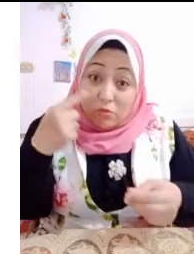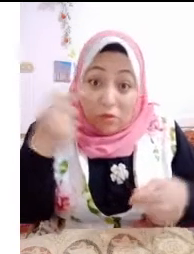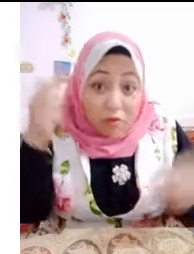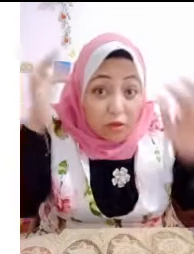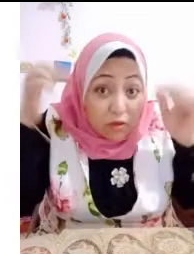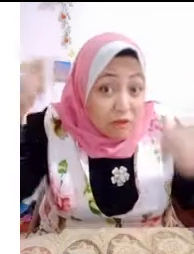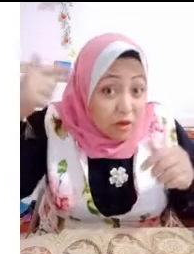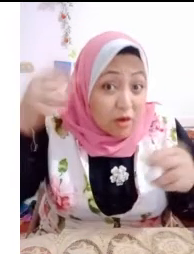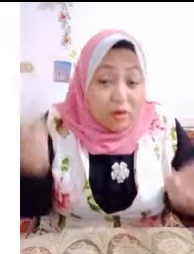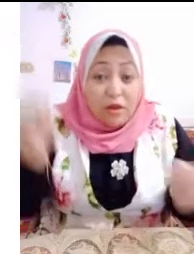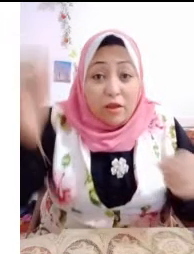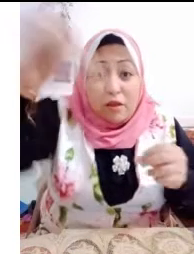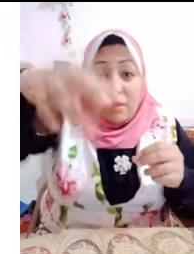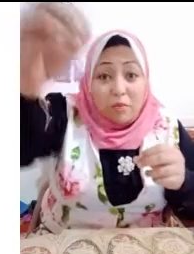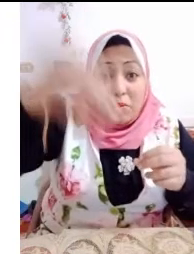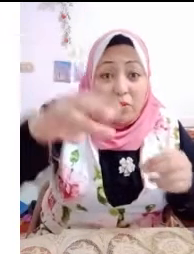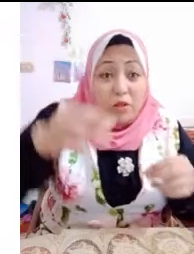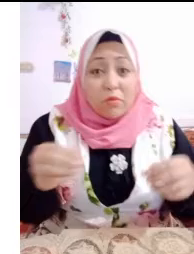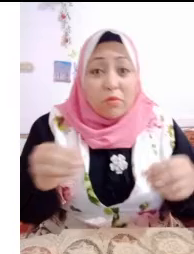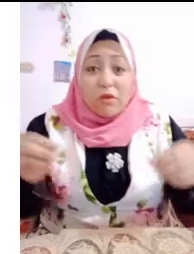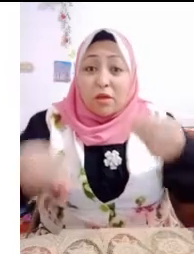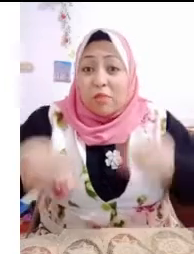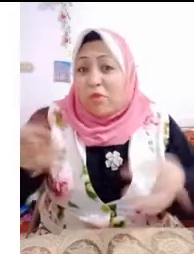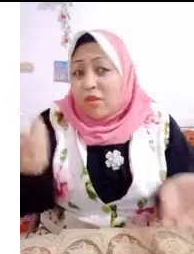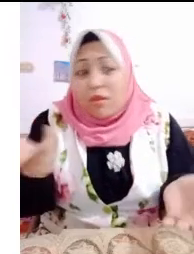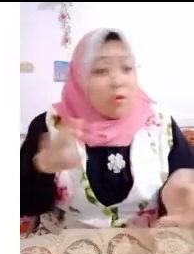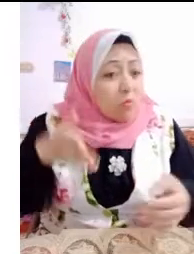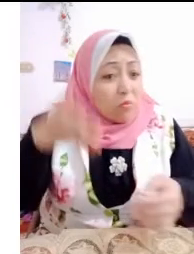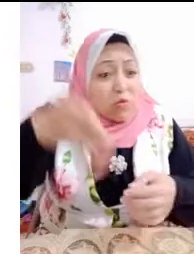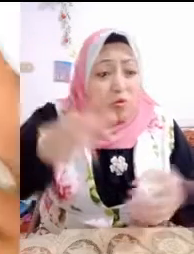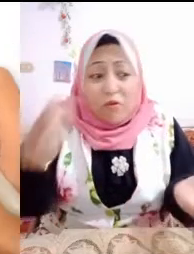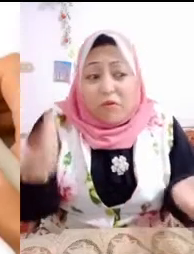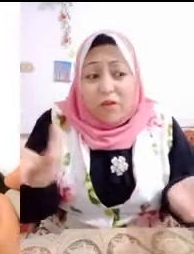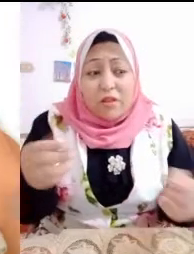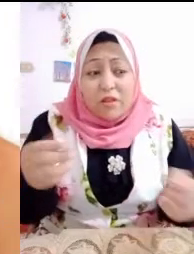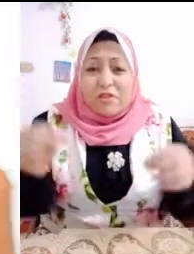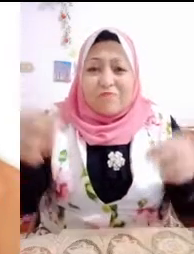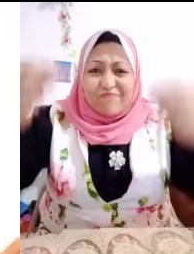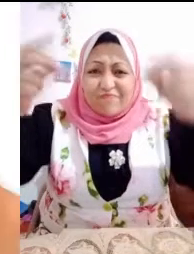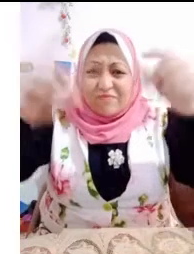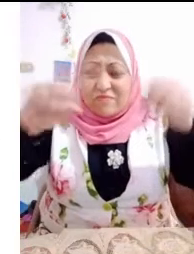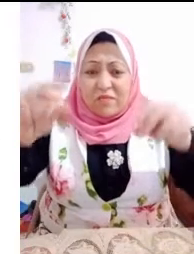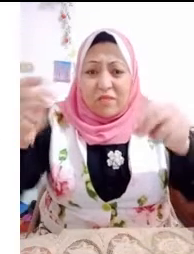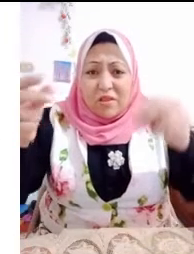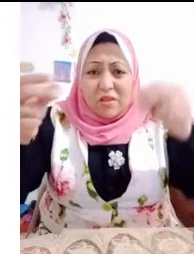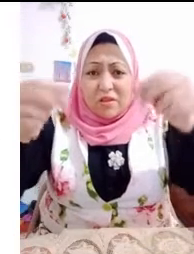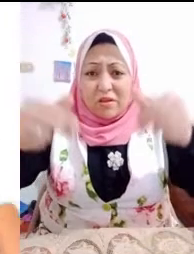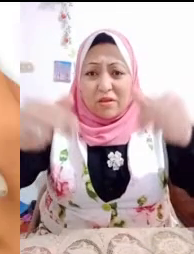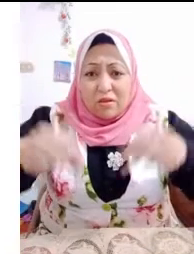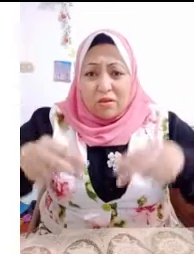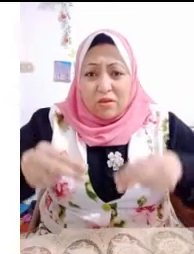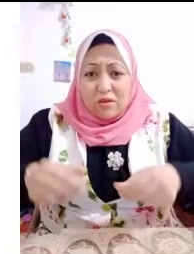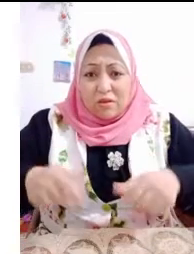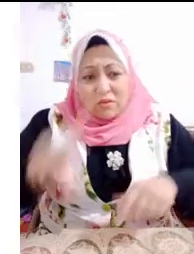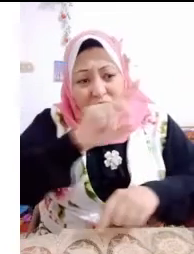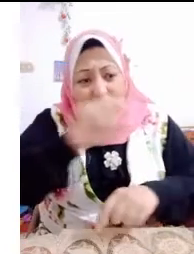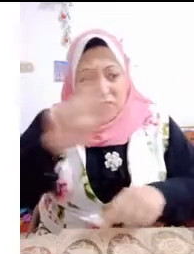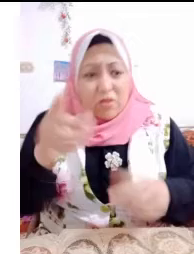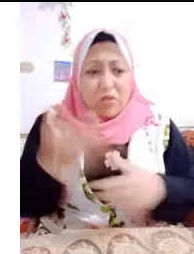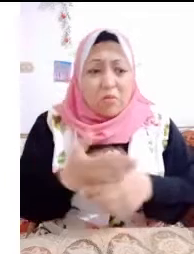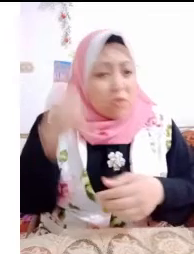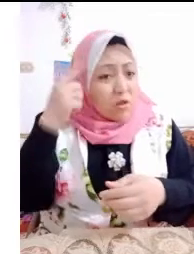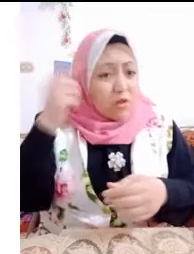when they are thrown away? You may have heard that generally, plastics do not decompose easily, so throwing them away can be a